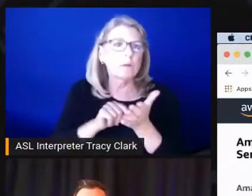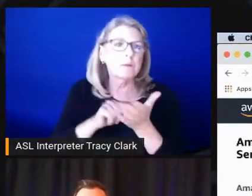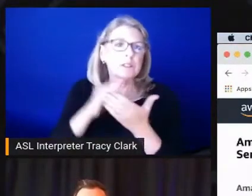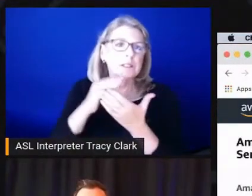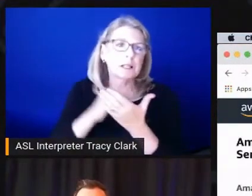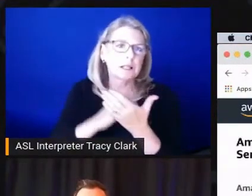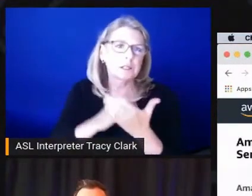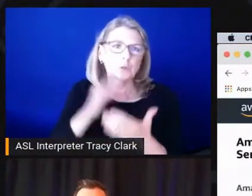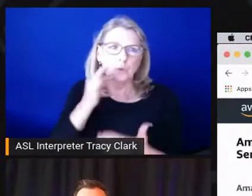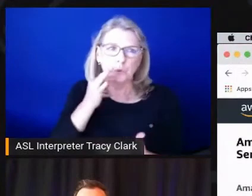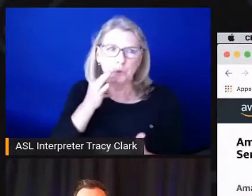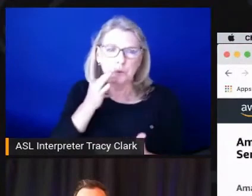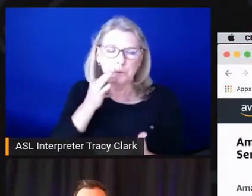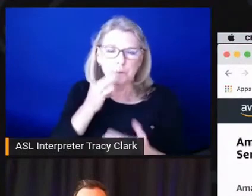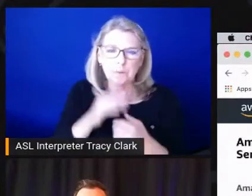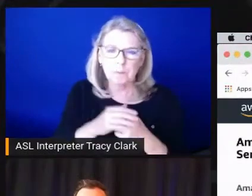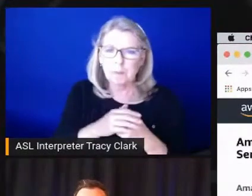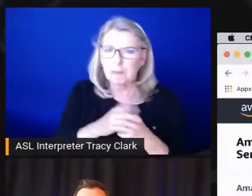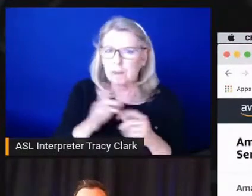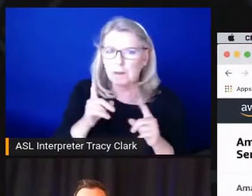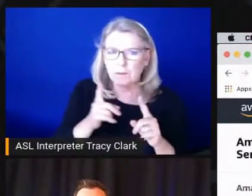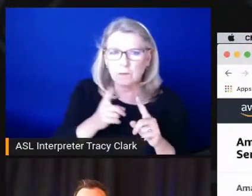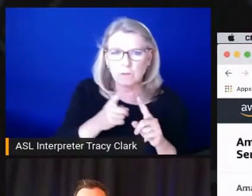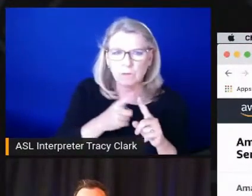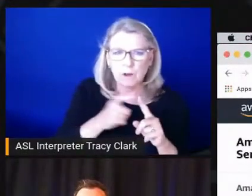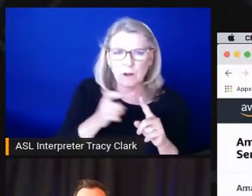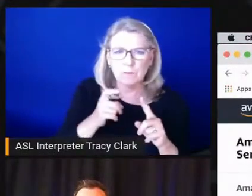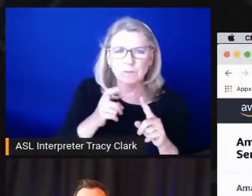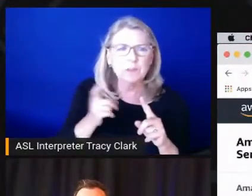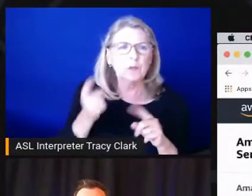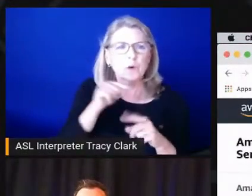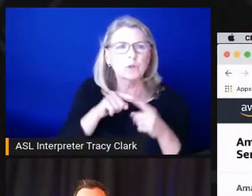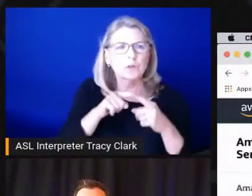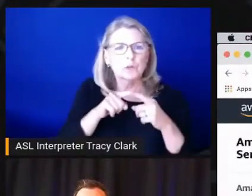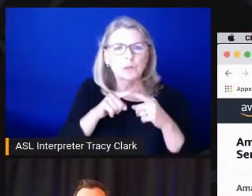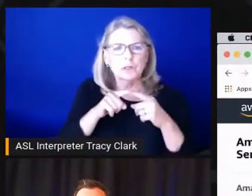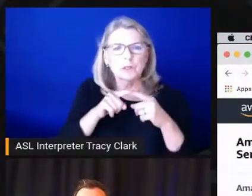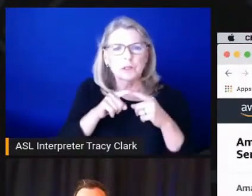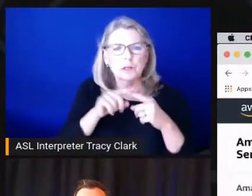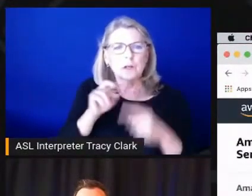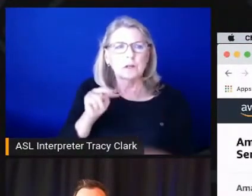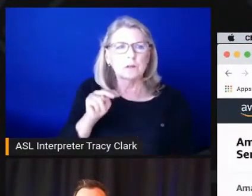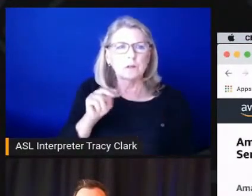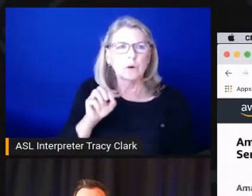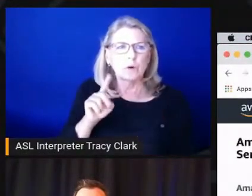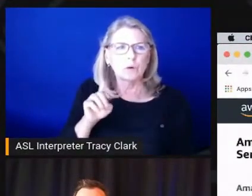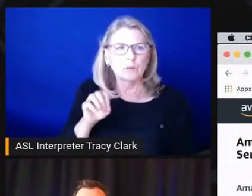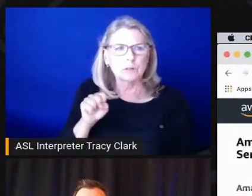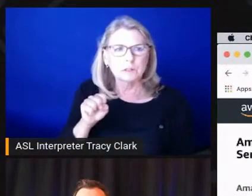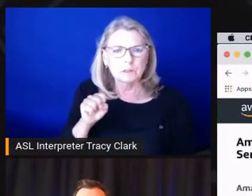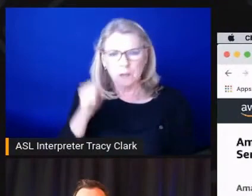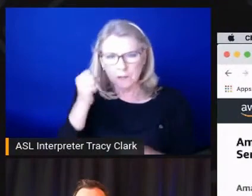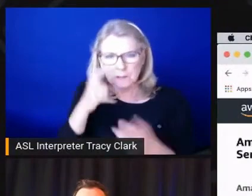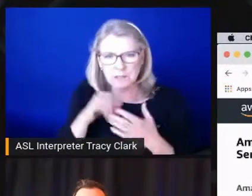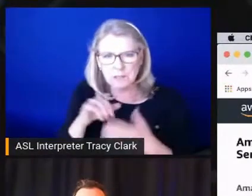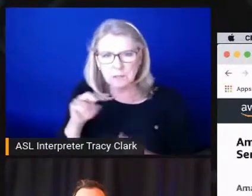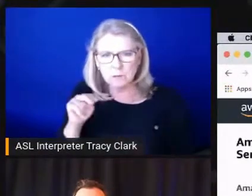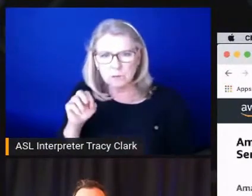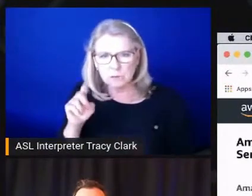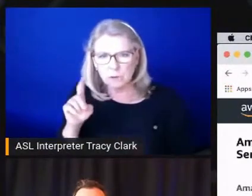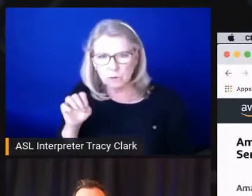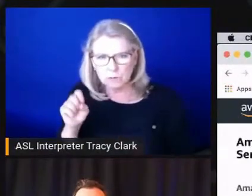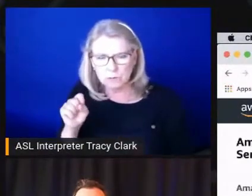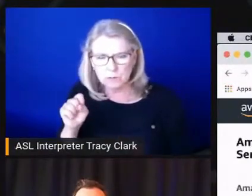From the cluster, let's go to the nodes, understand the nodes. The nodes that have been provisioned